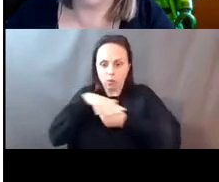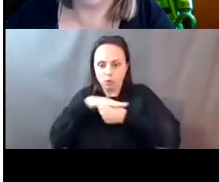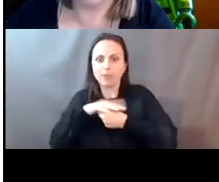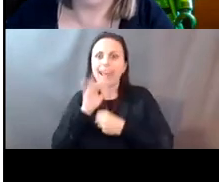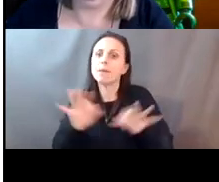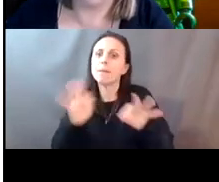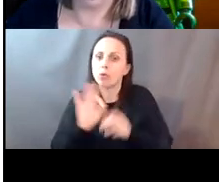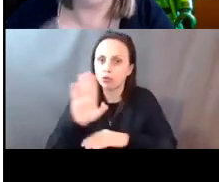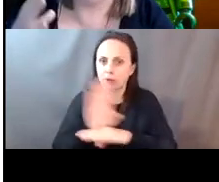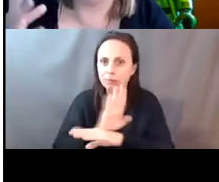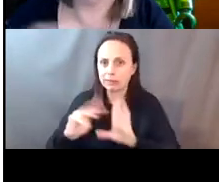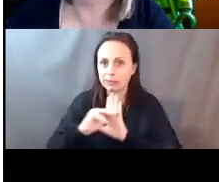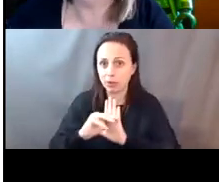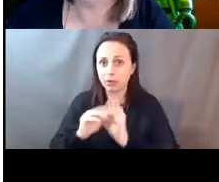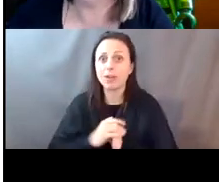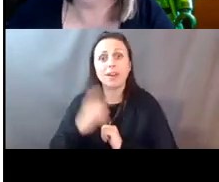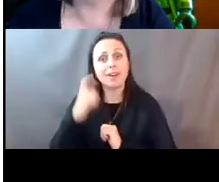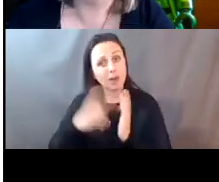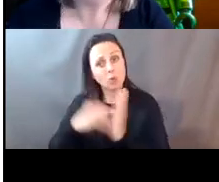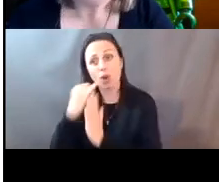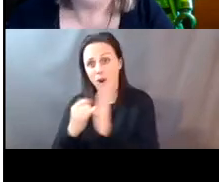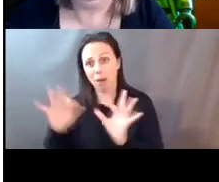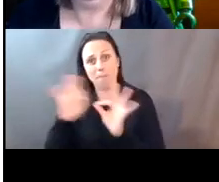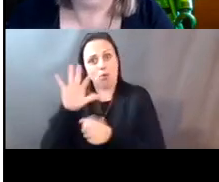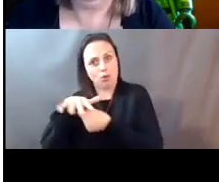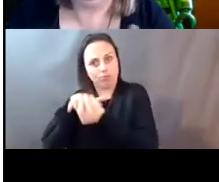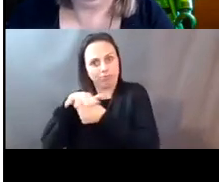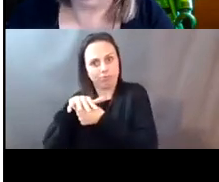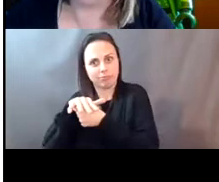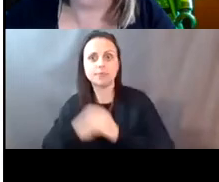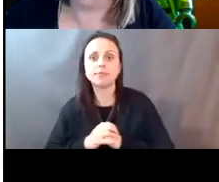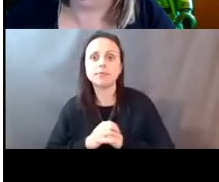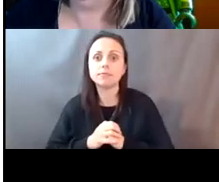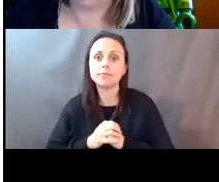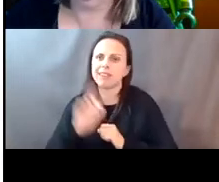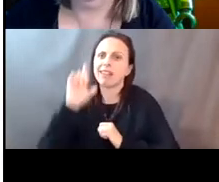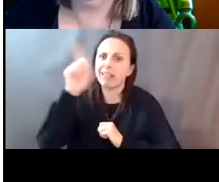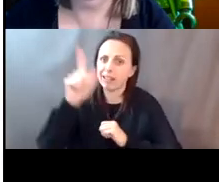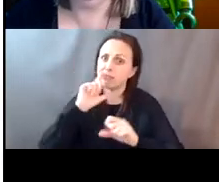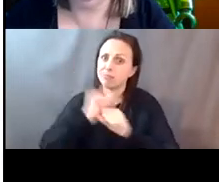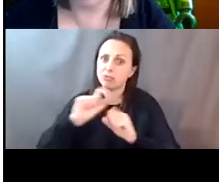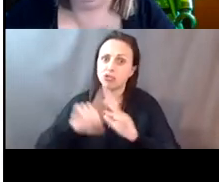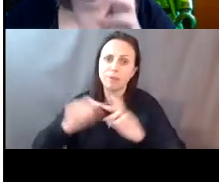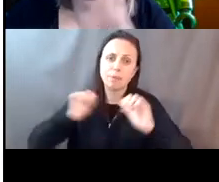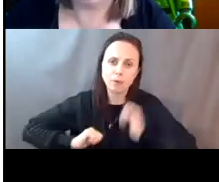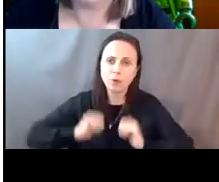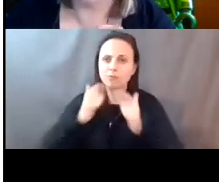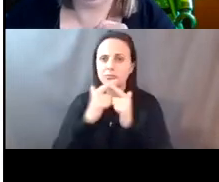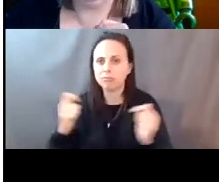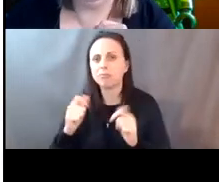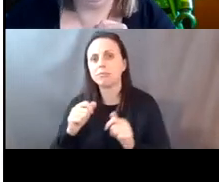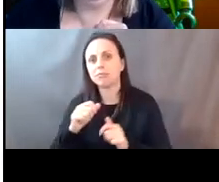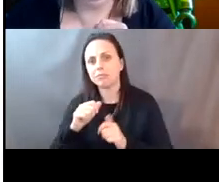your business model. And I find in the arts it often is, especially when you get into performance and, brick and